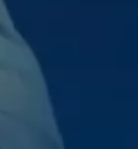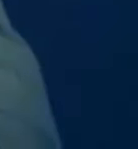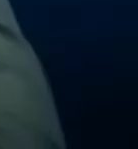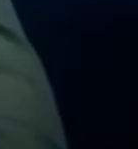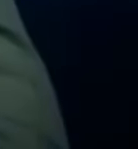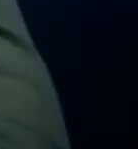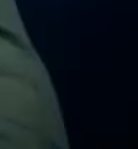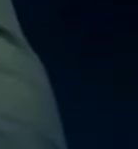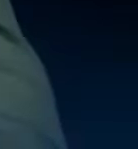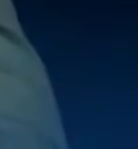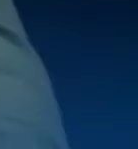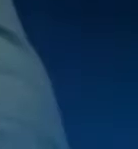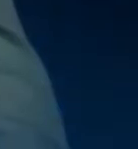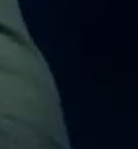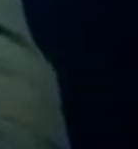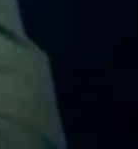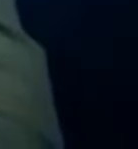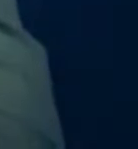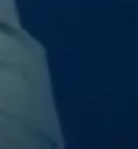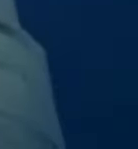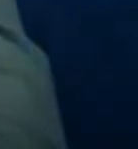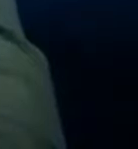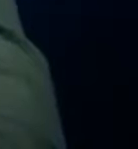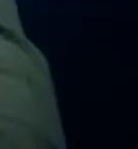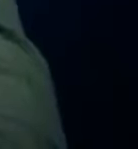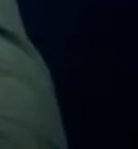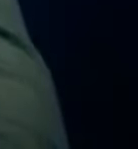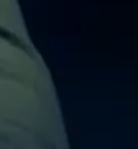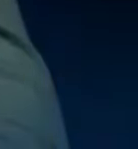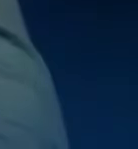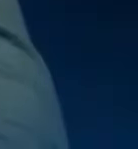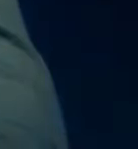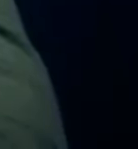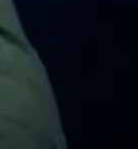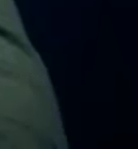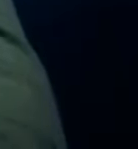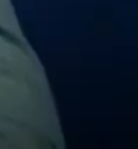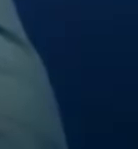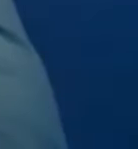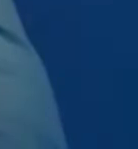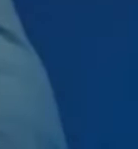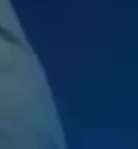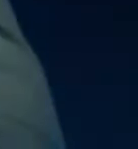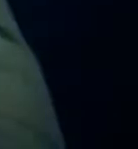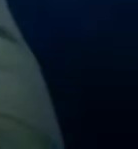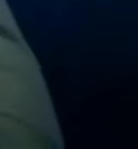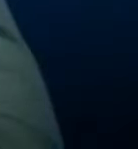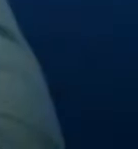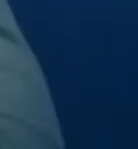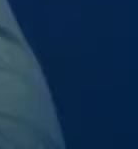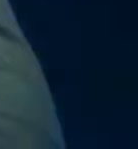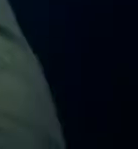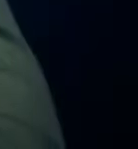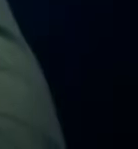your wife and all that, let them know your nature. Let them know that you are not double-sided. You are this. So when you are not at home and she calls